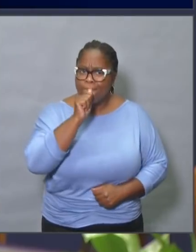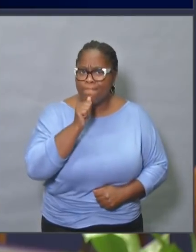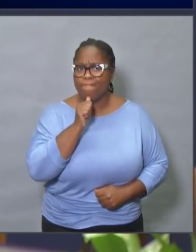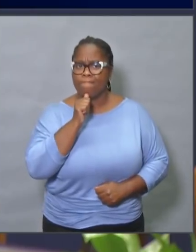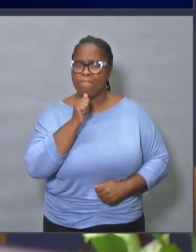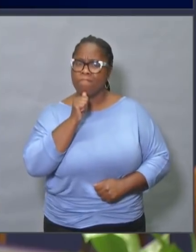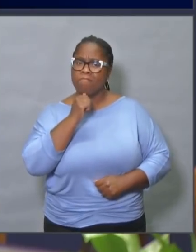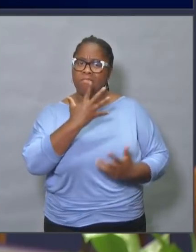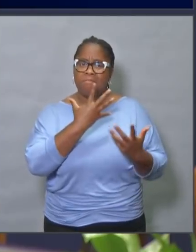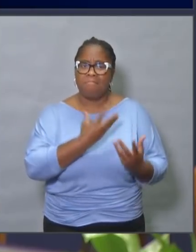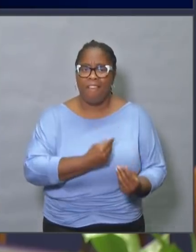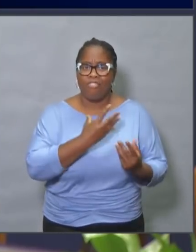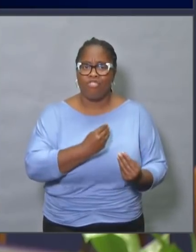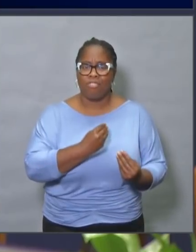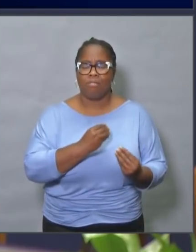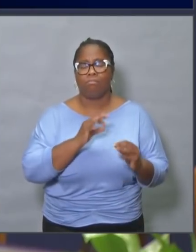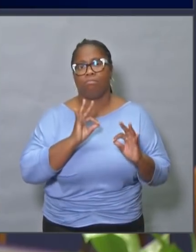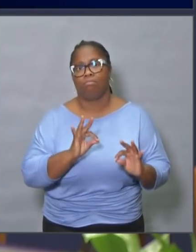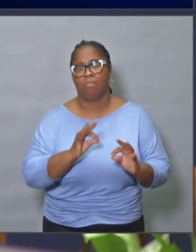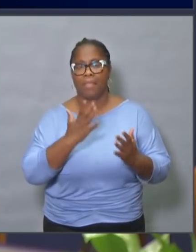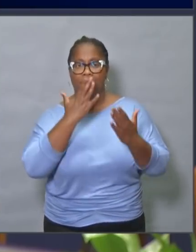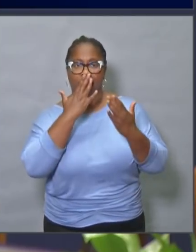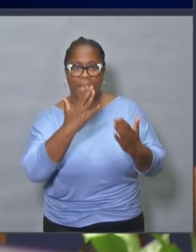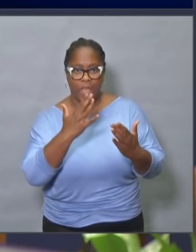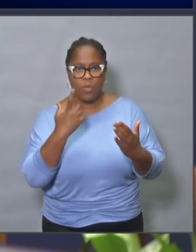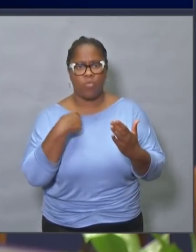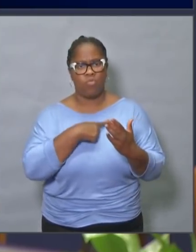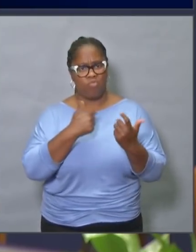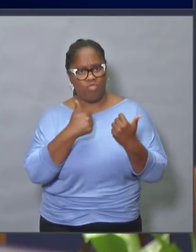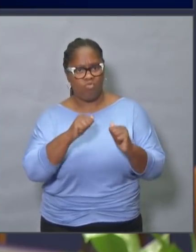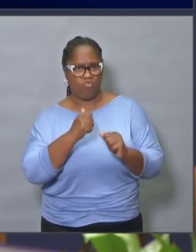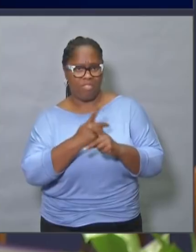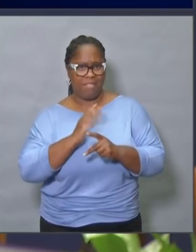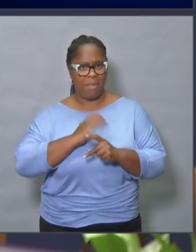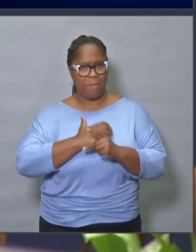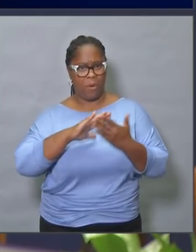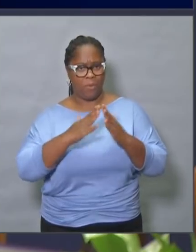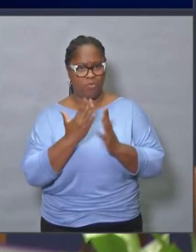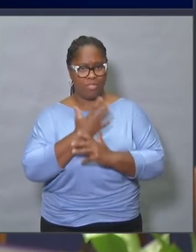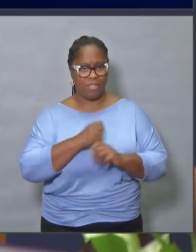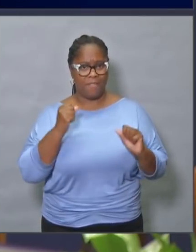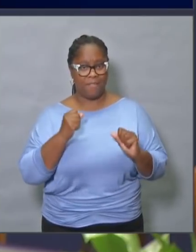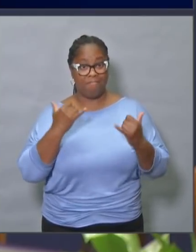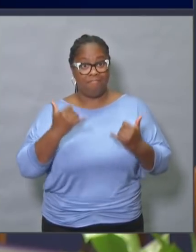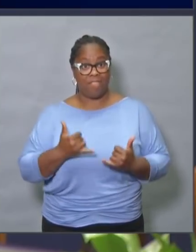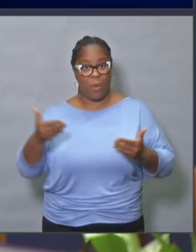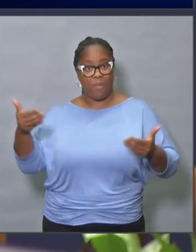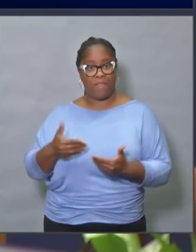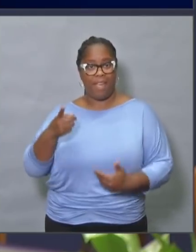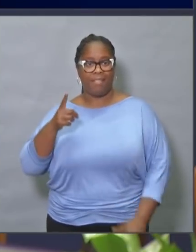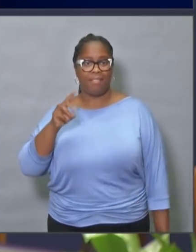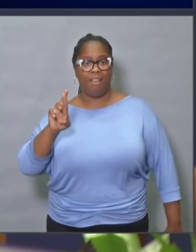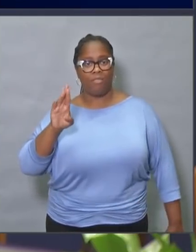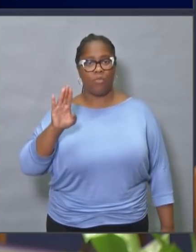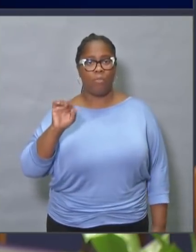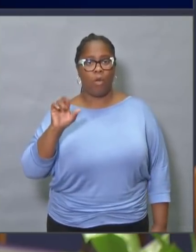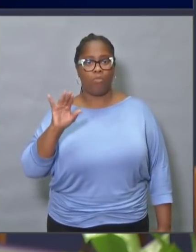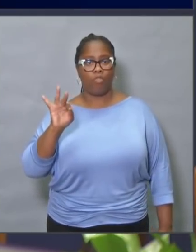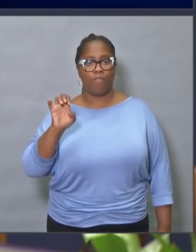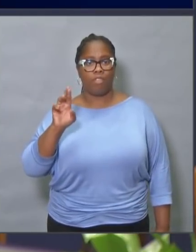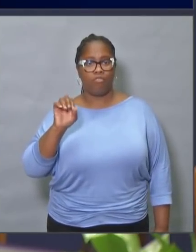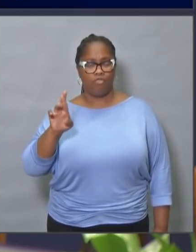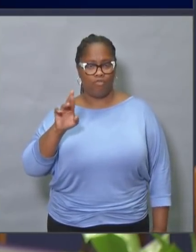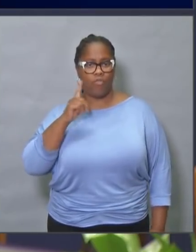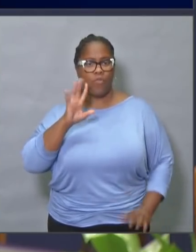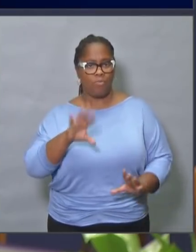and compassion as we work to keep our communities safe. With that, I'd like to invite Dr. Barbara Ferrer to share the